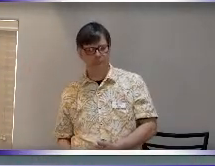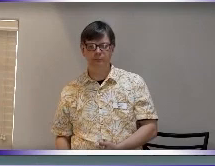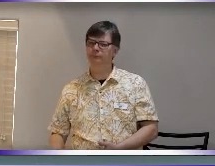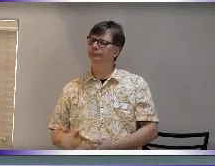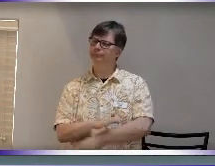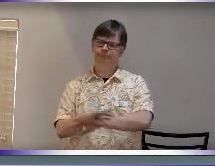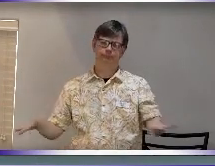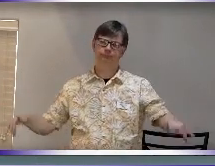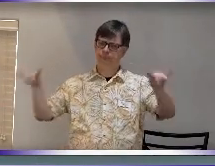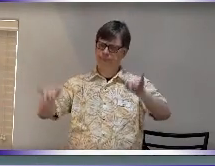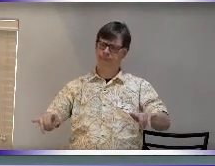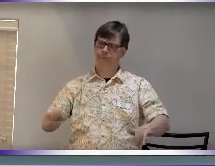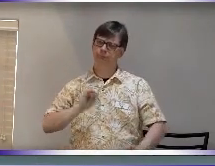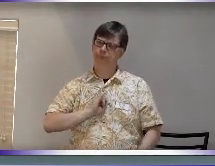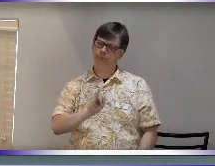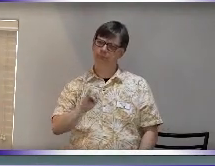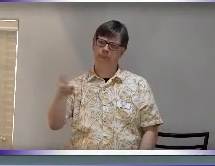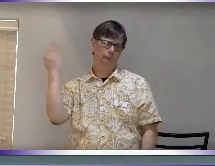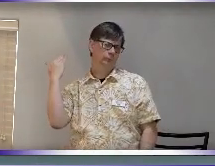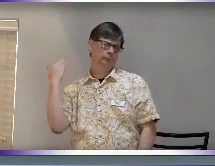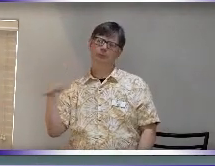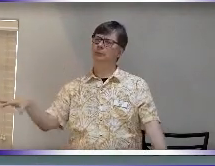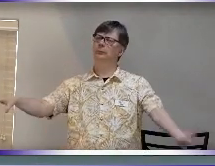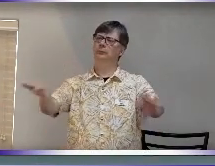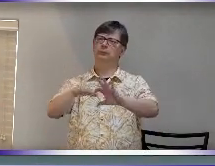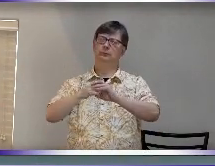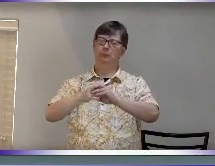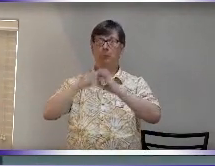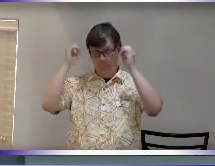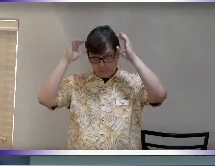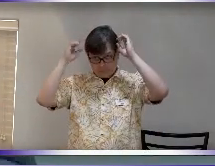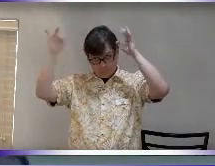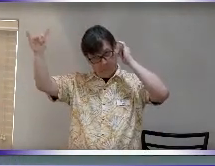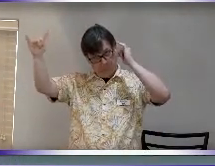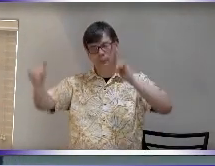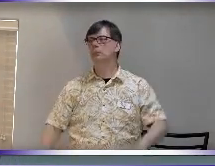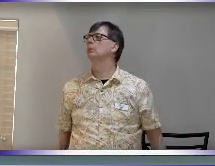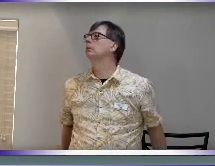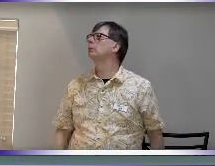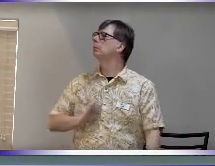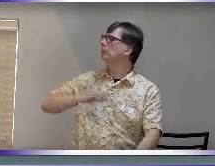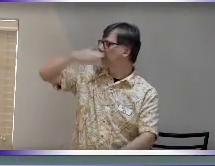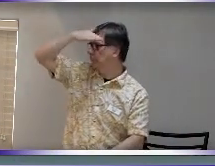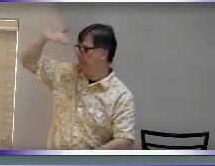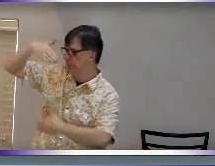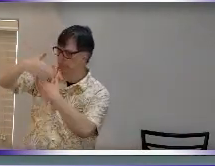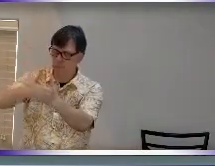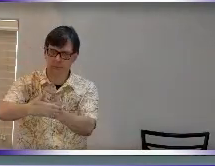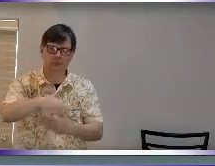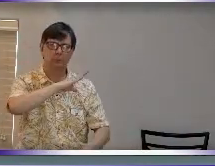same as I was. Families weren't the same, surprisingly. And if we look out, we